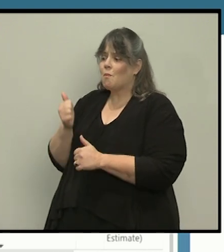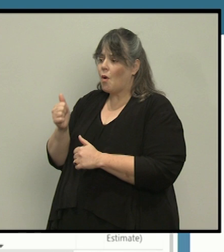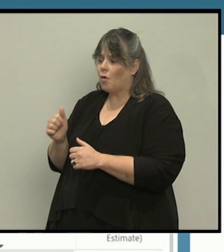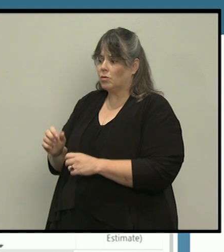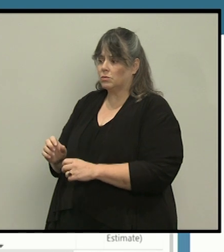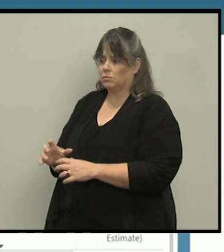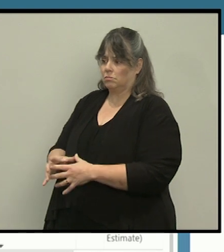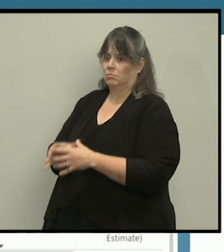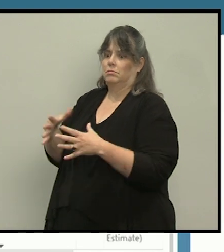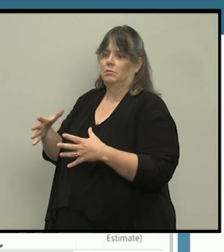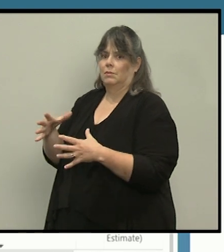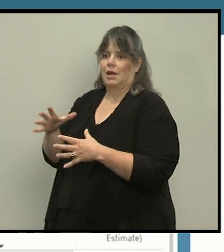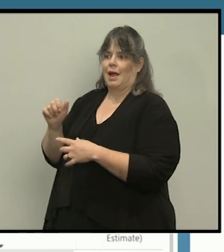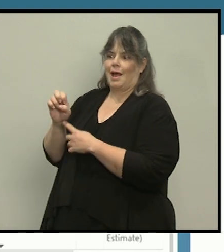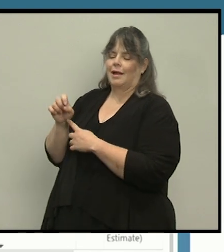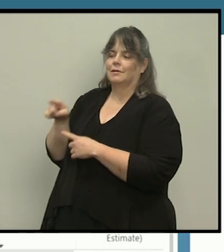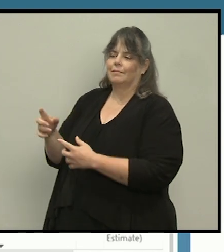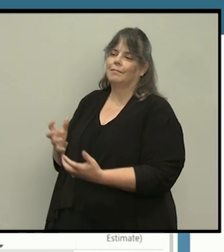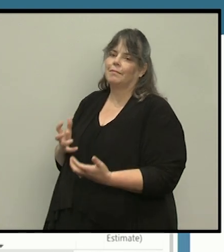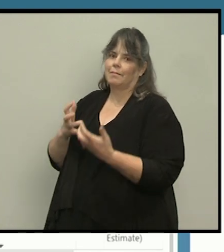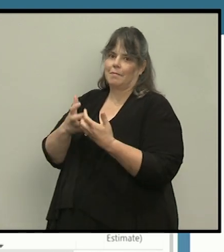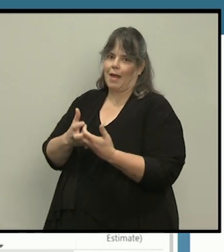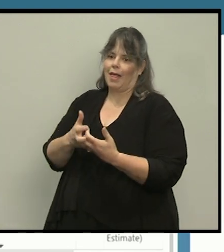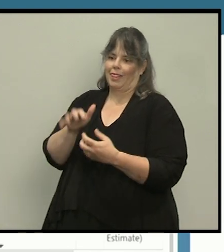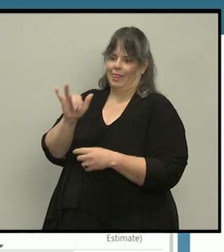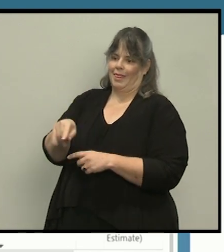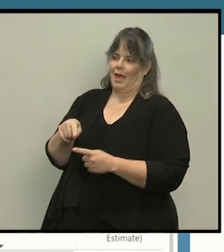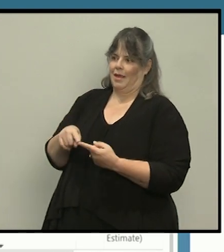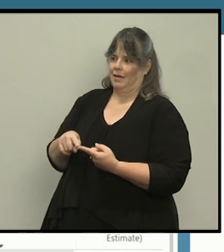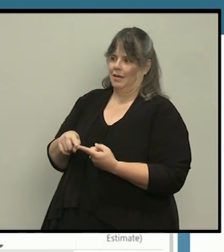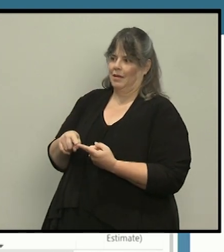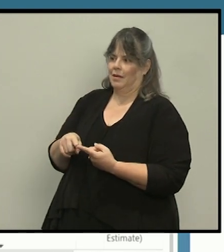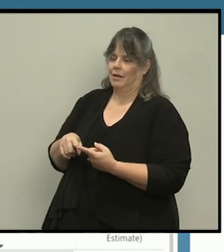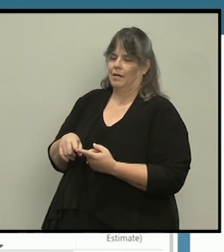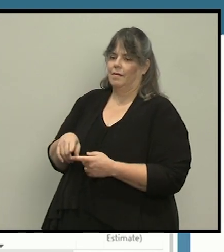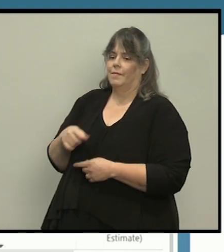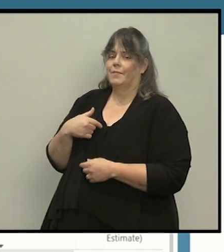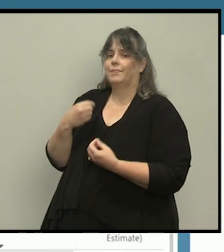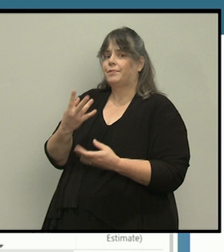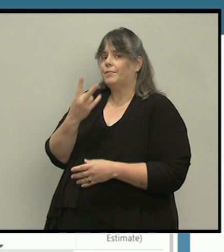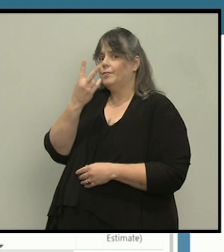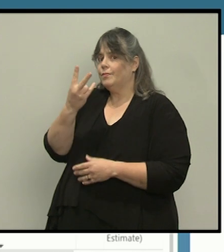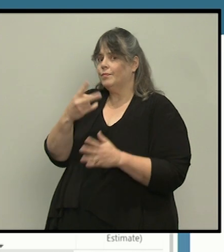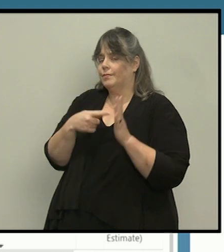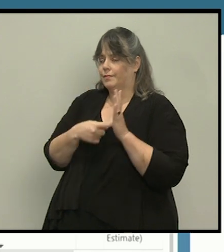up with these factors. Let me give two examples.